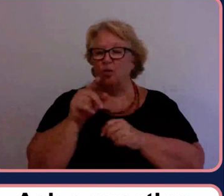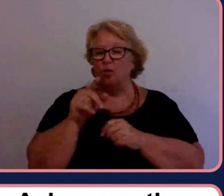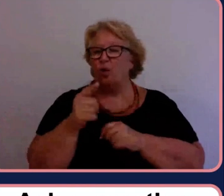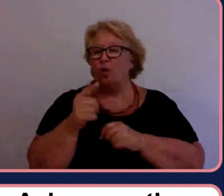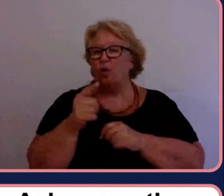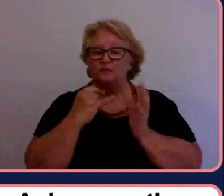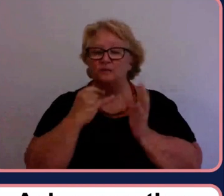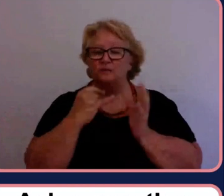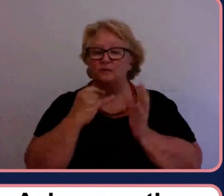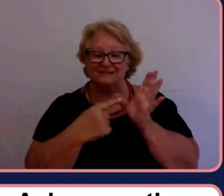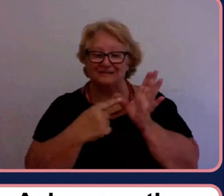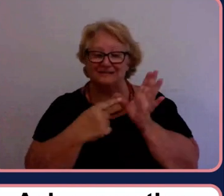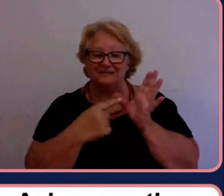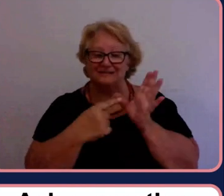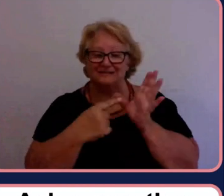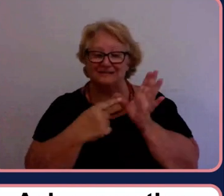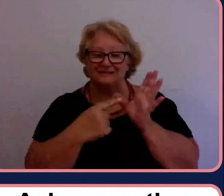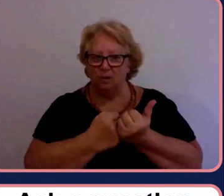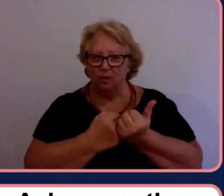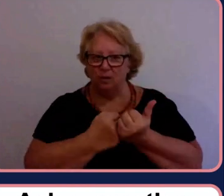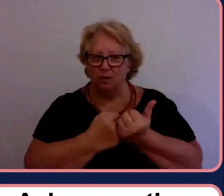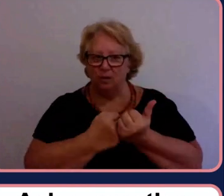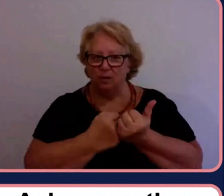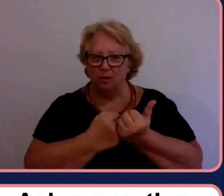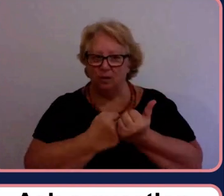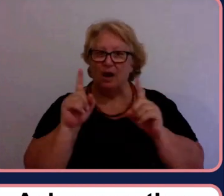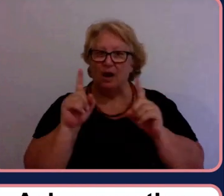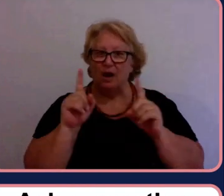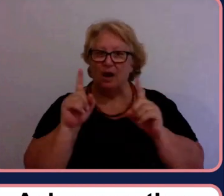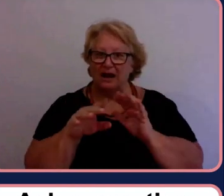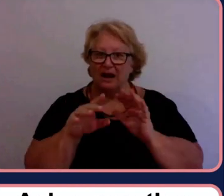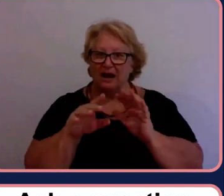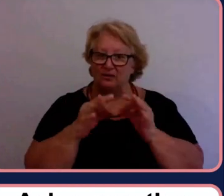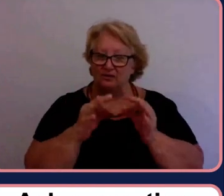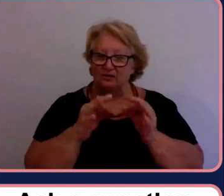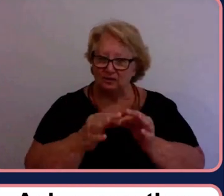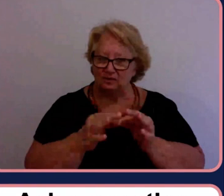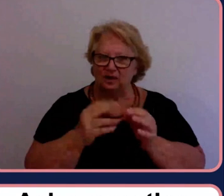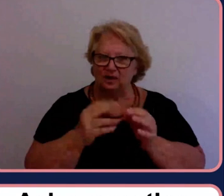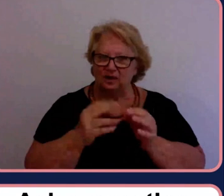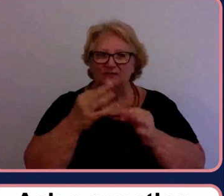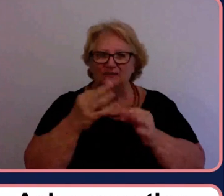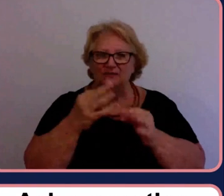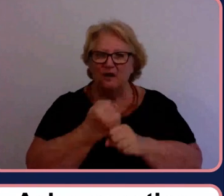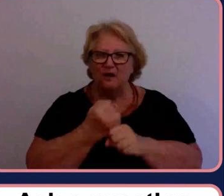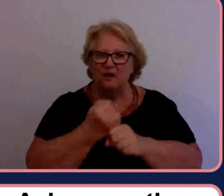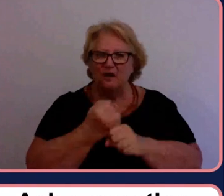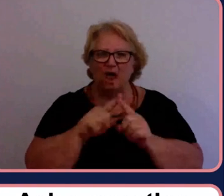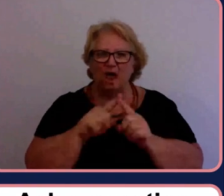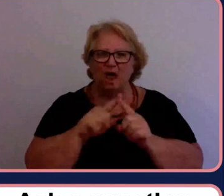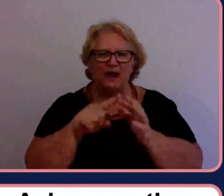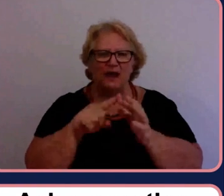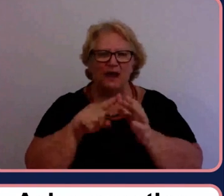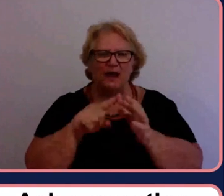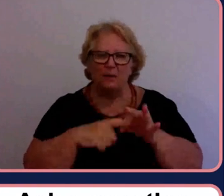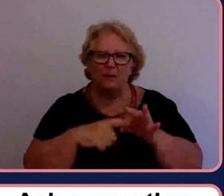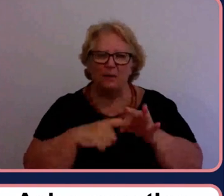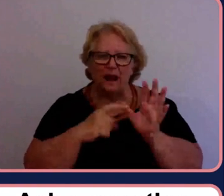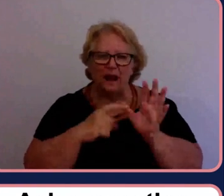that currently are in place in the agency in terms of their decision making, such as capital equipment,